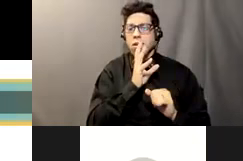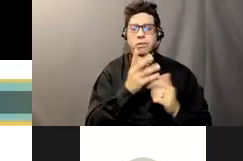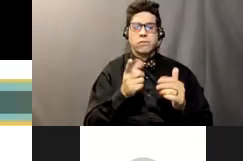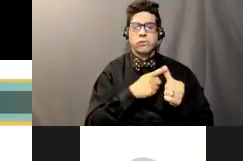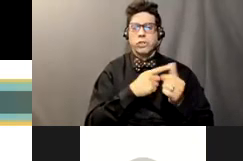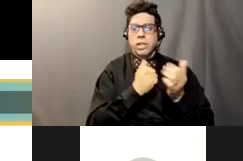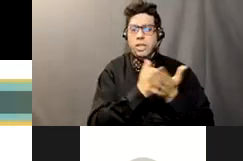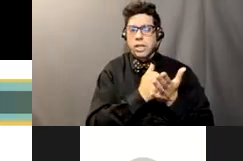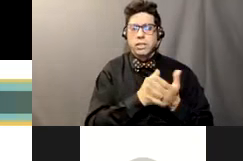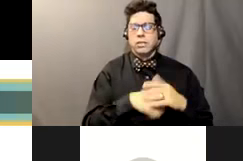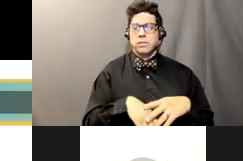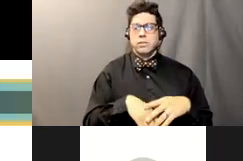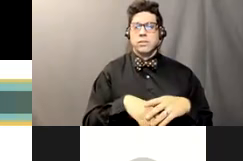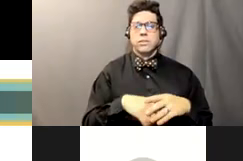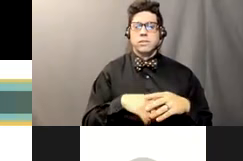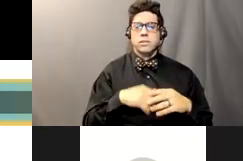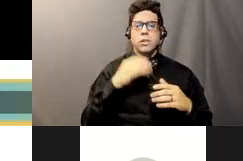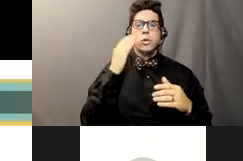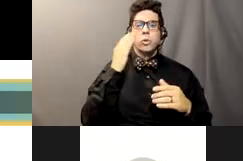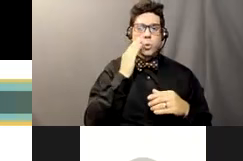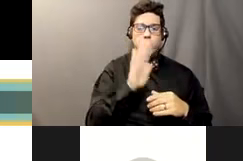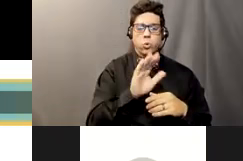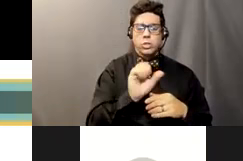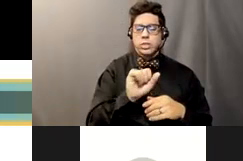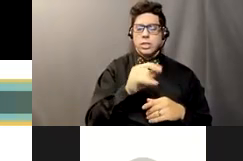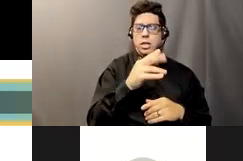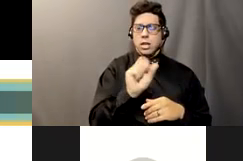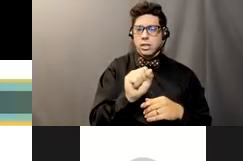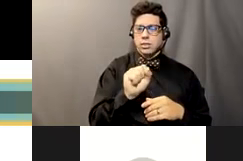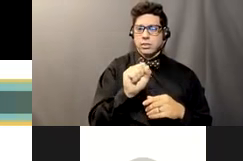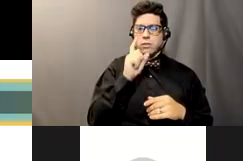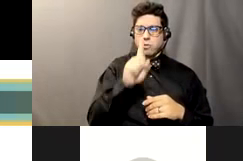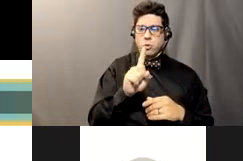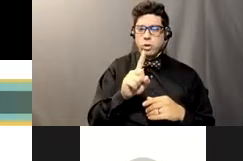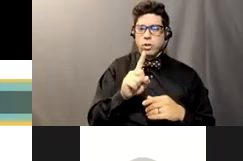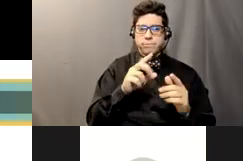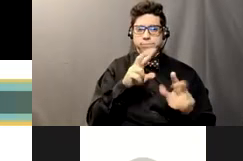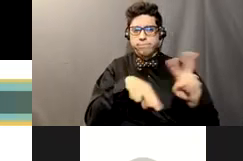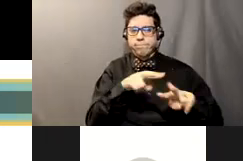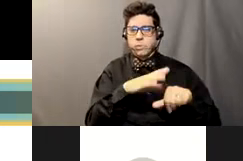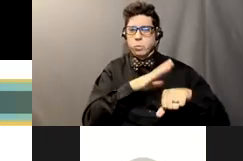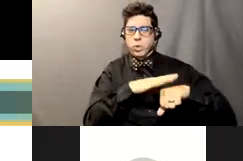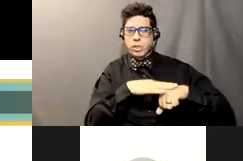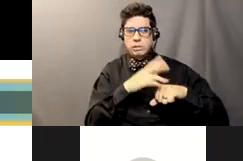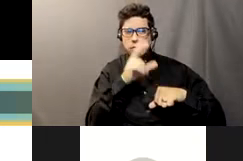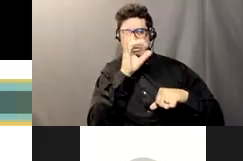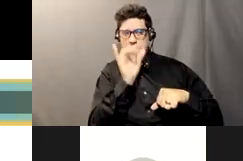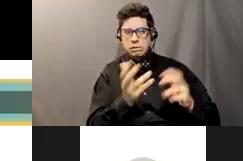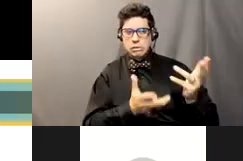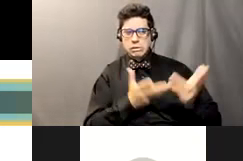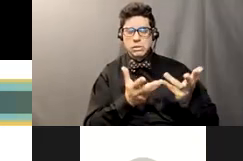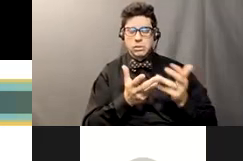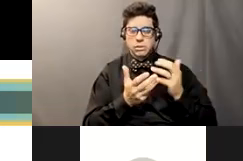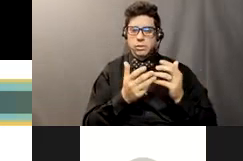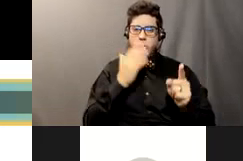in-person trainings, and then Know the Signs. Suicide prevention is available both virtually and in person. You'll hear a little bit more about them later, and you can get in